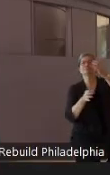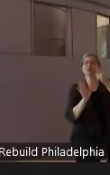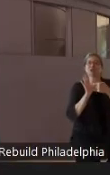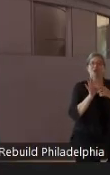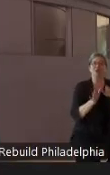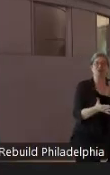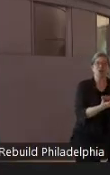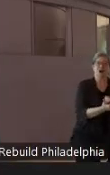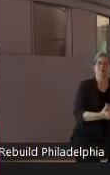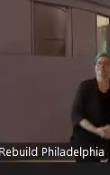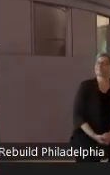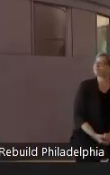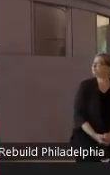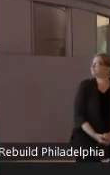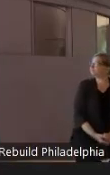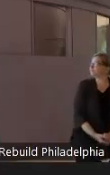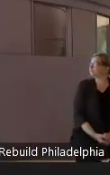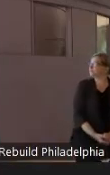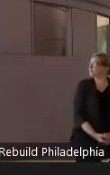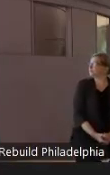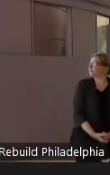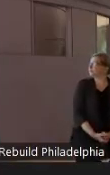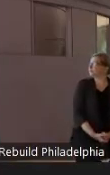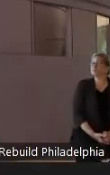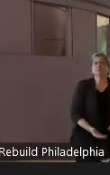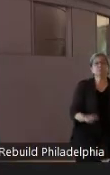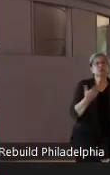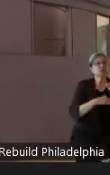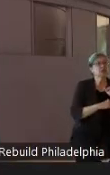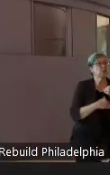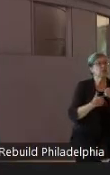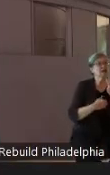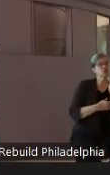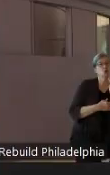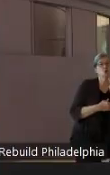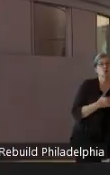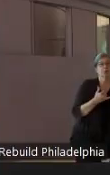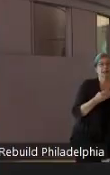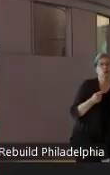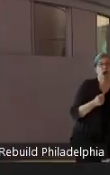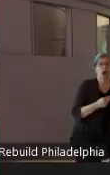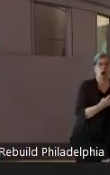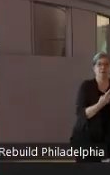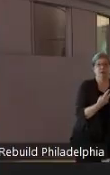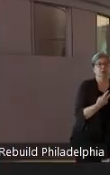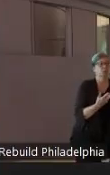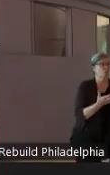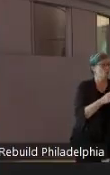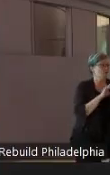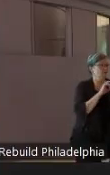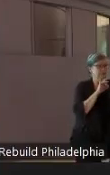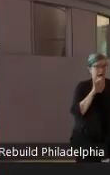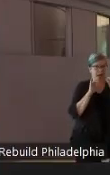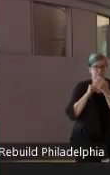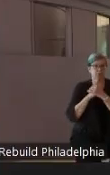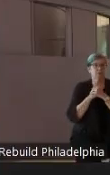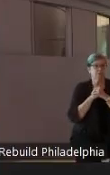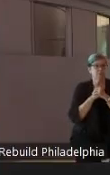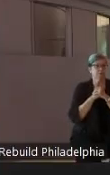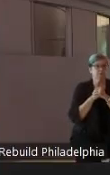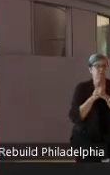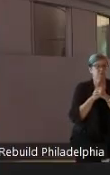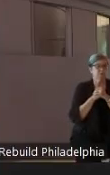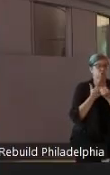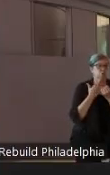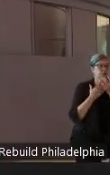slide. So tonight we actually have 2 playground options, and we'd like to hear feedback on both of them,